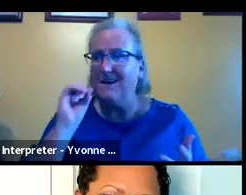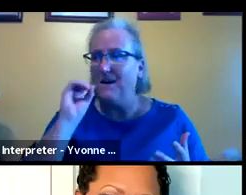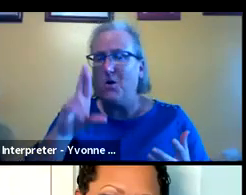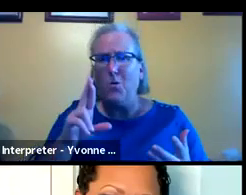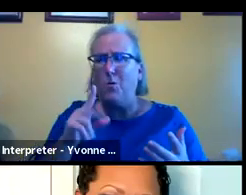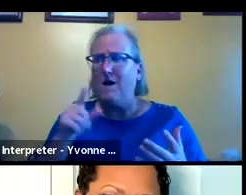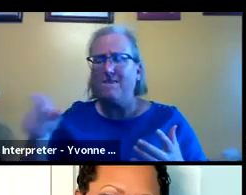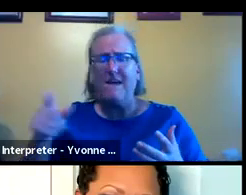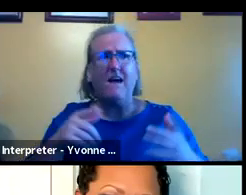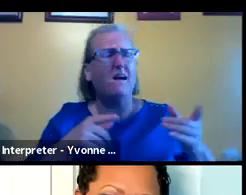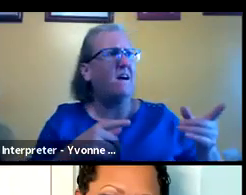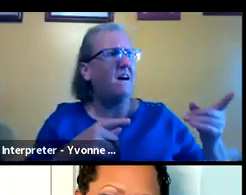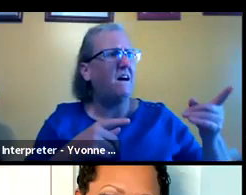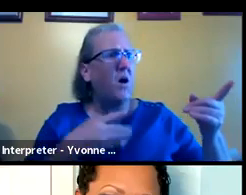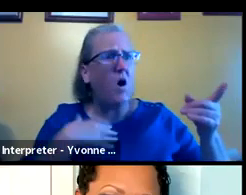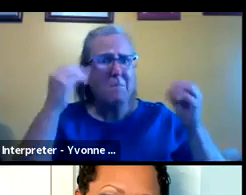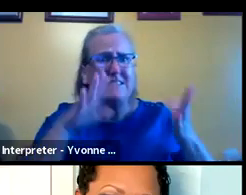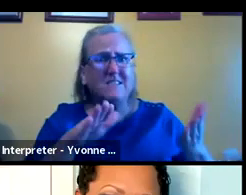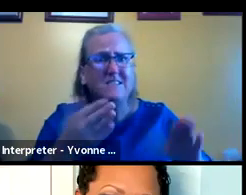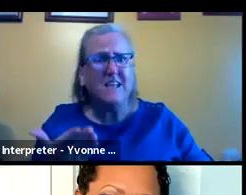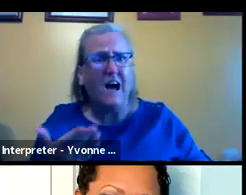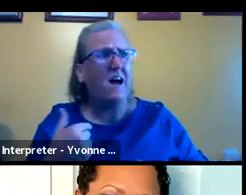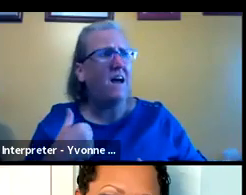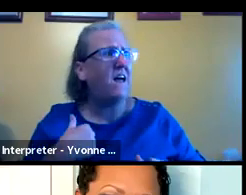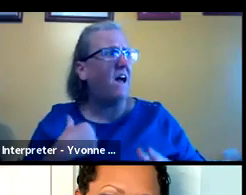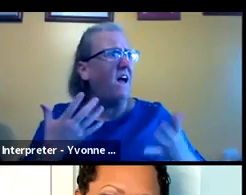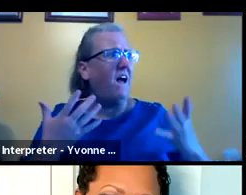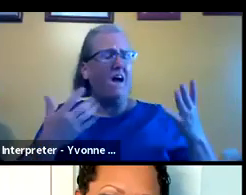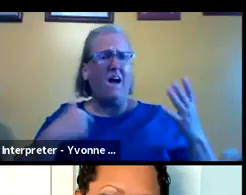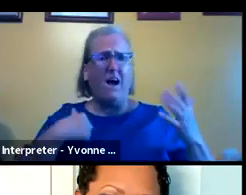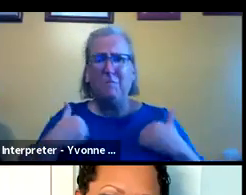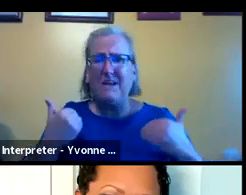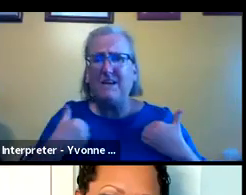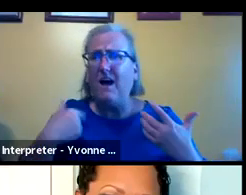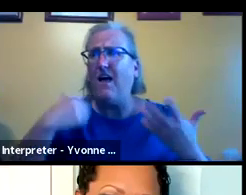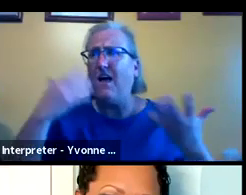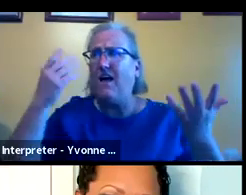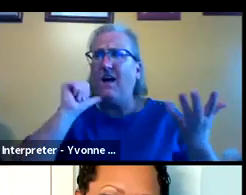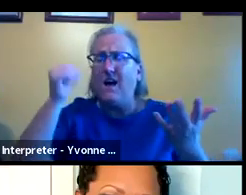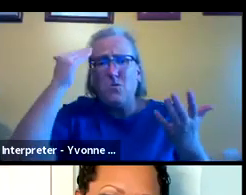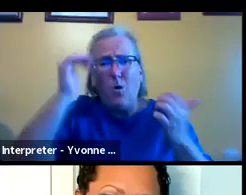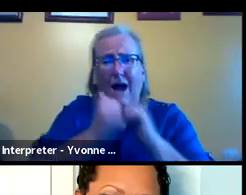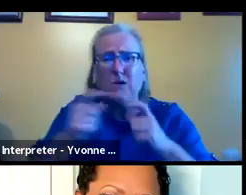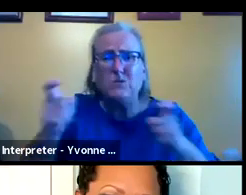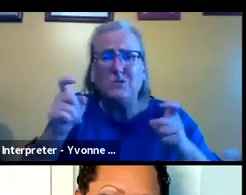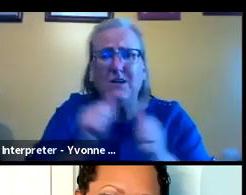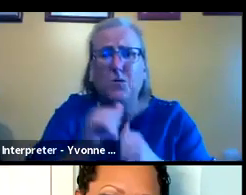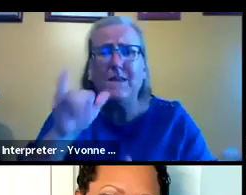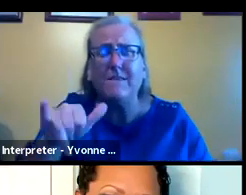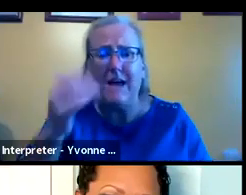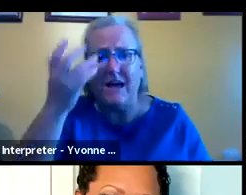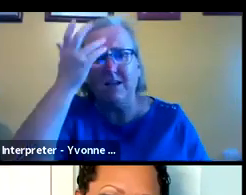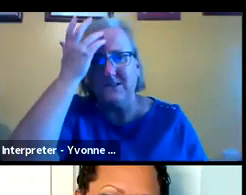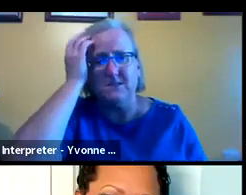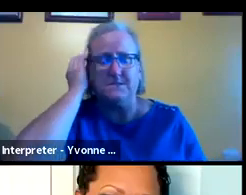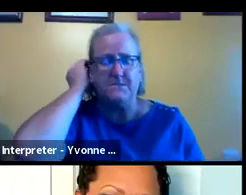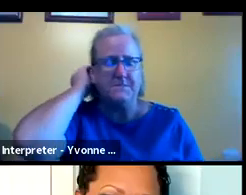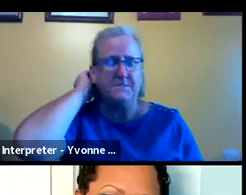in their school is not something we should subject them to as we talk about who we are rolling out first for face-to-face